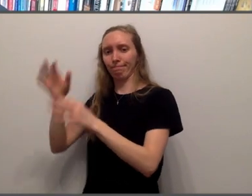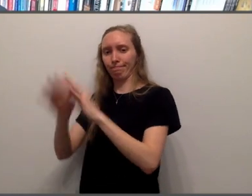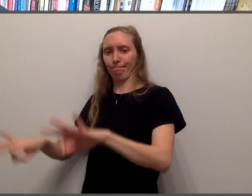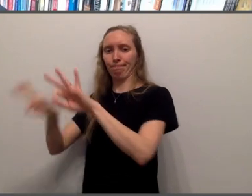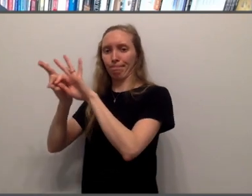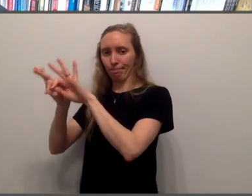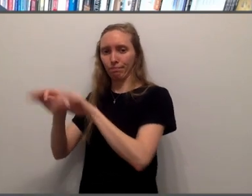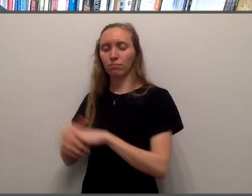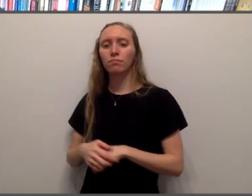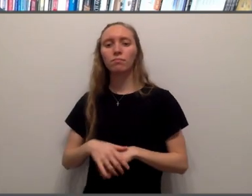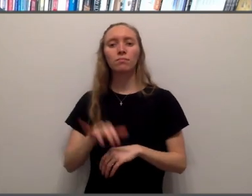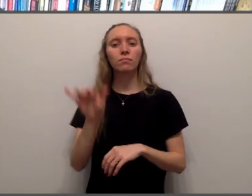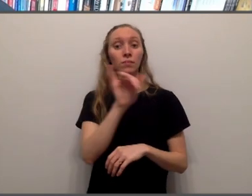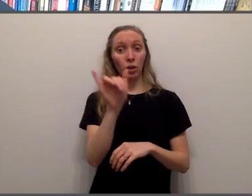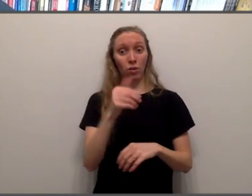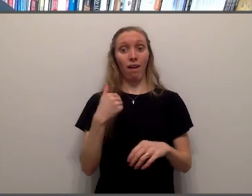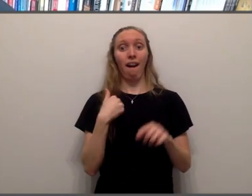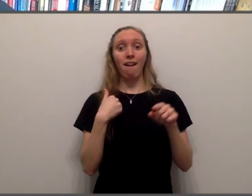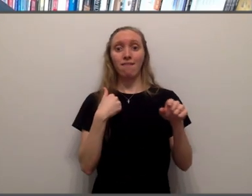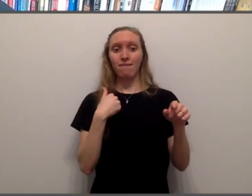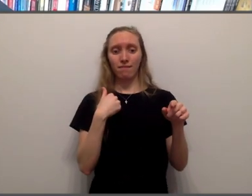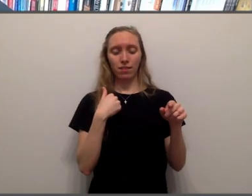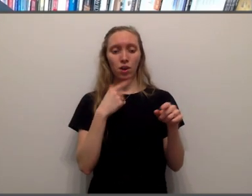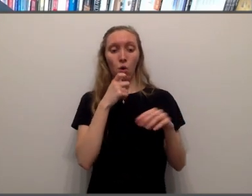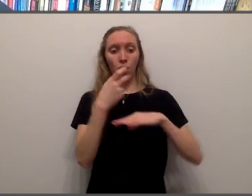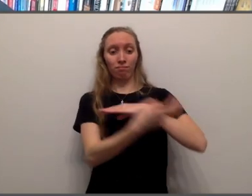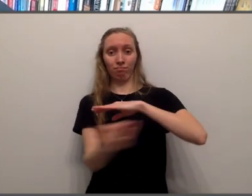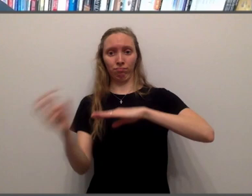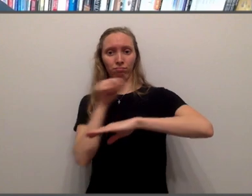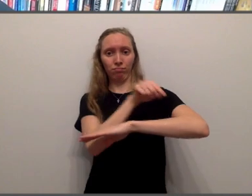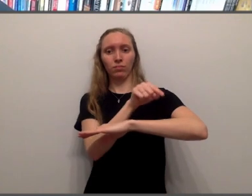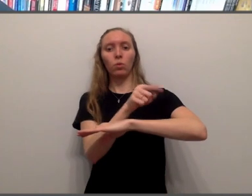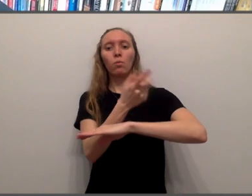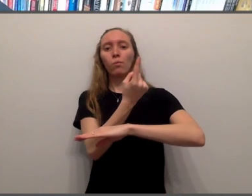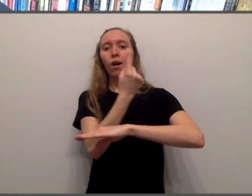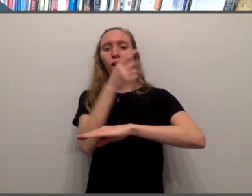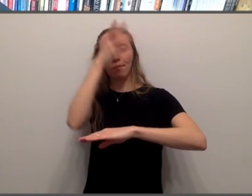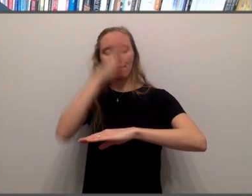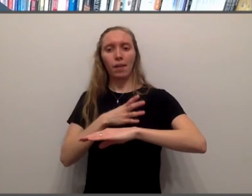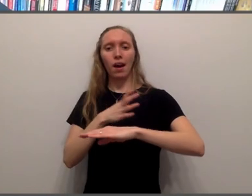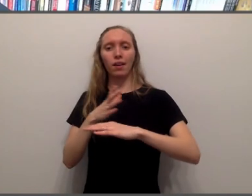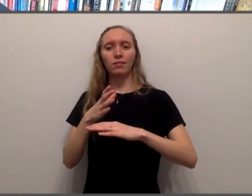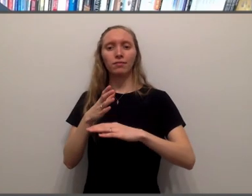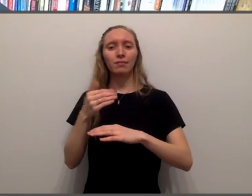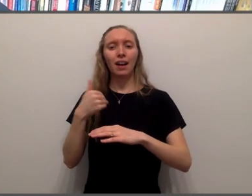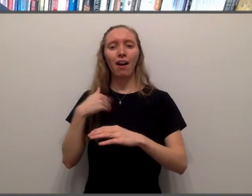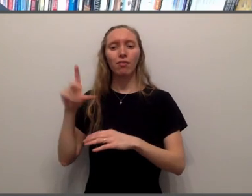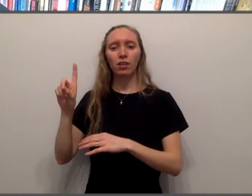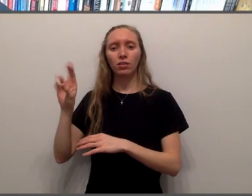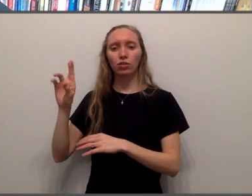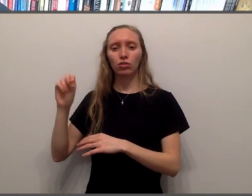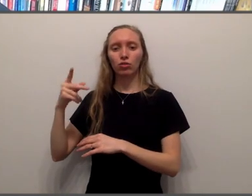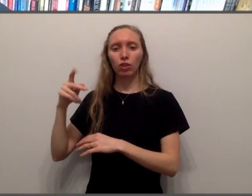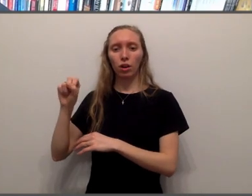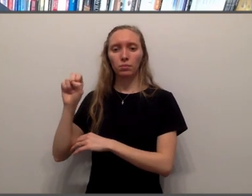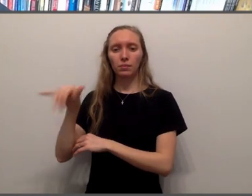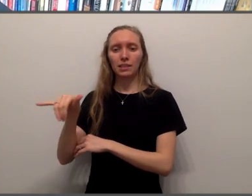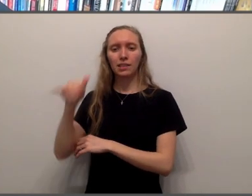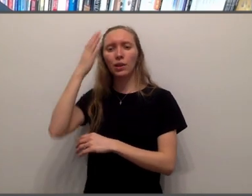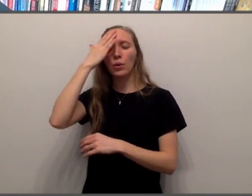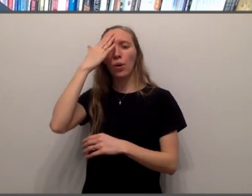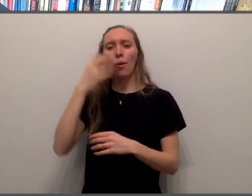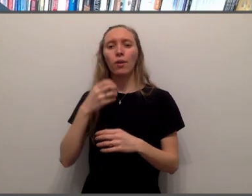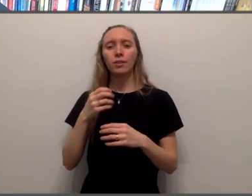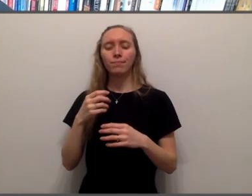with dropsy. A dropsy is sort of what we would consider today something like congestive